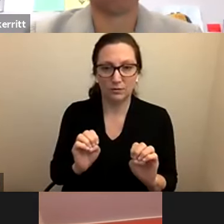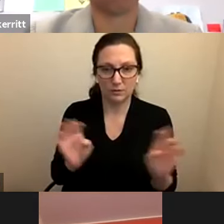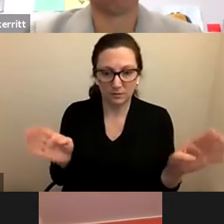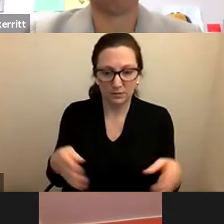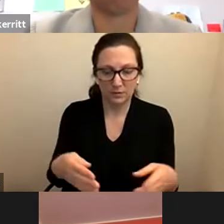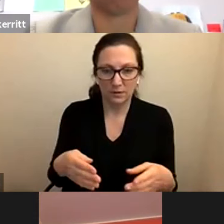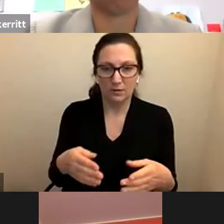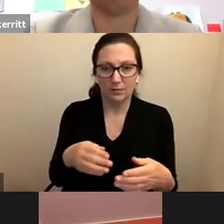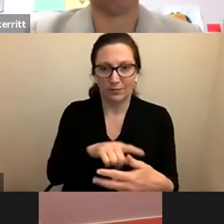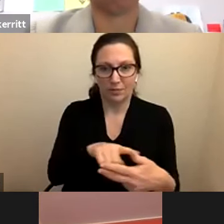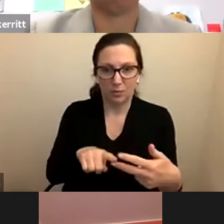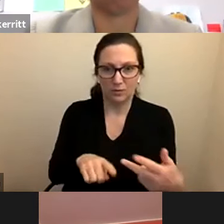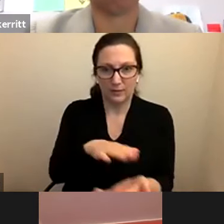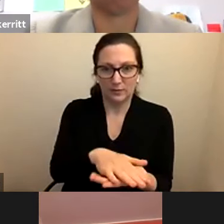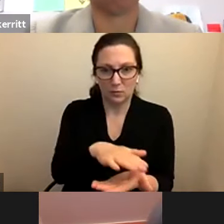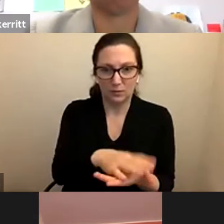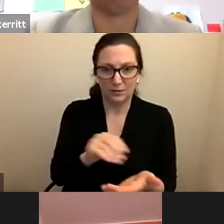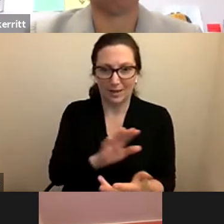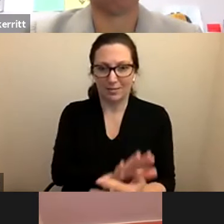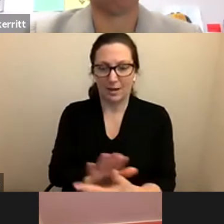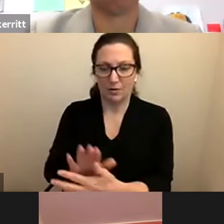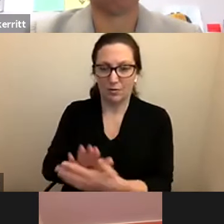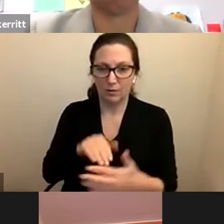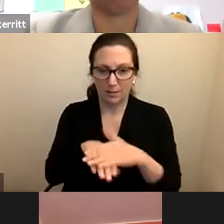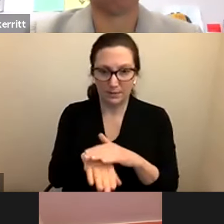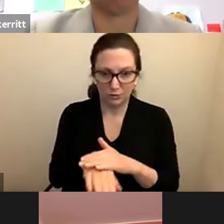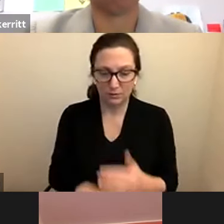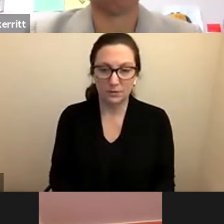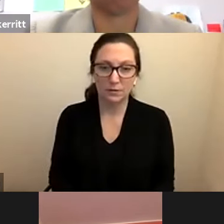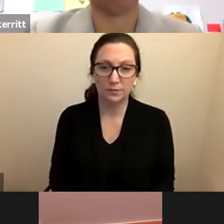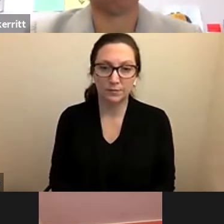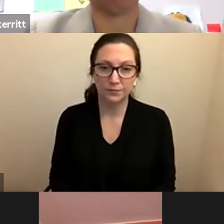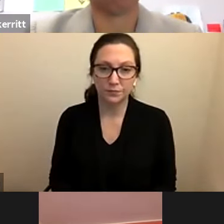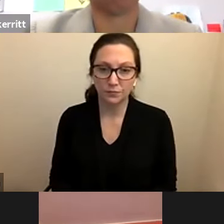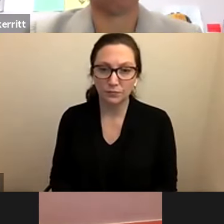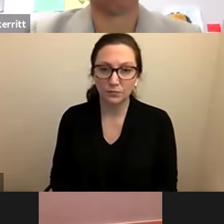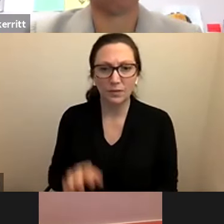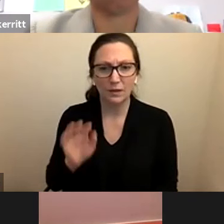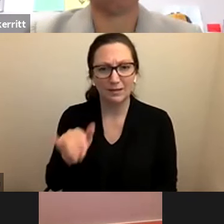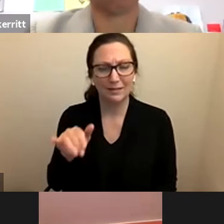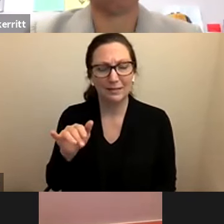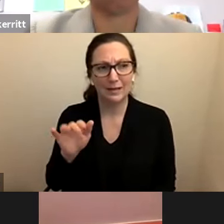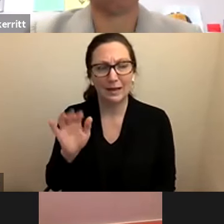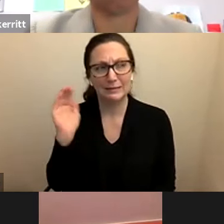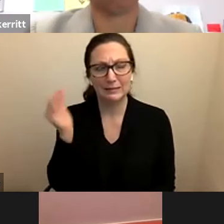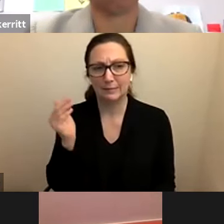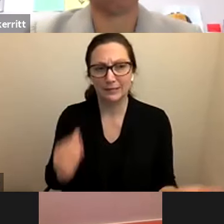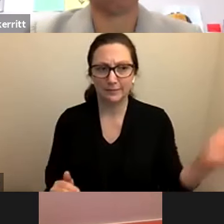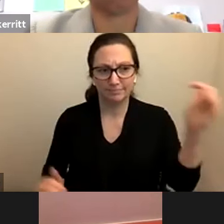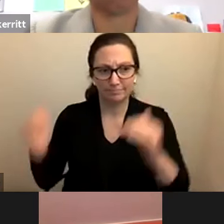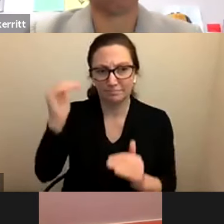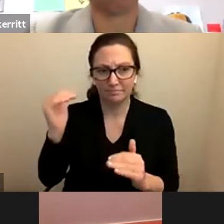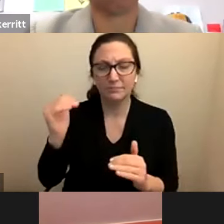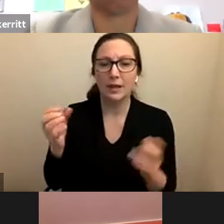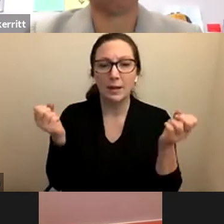these 3 schools and their admissions. And that seems disproportionate. And a lot of people